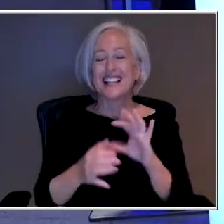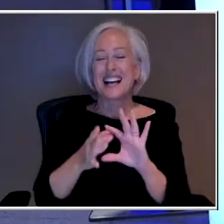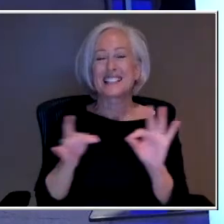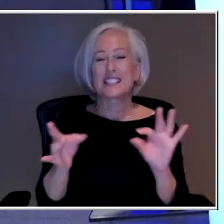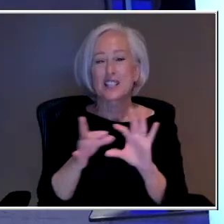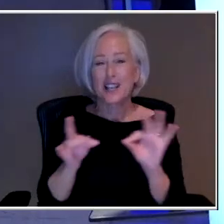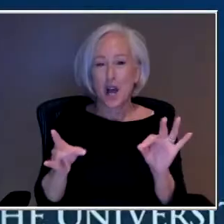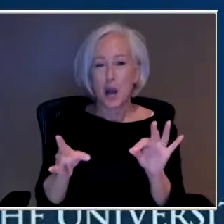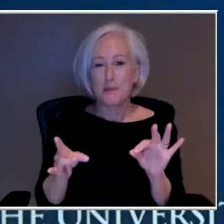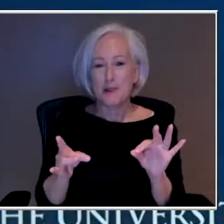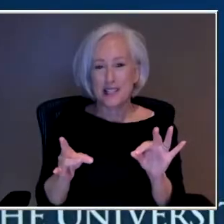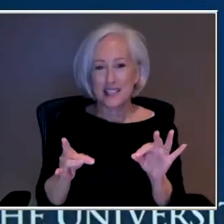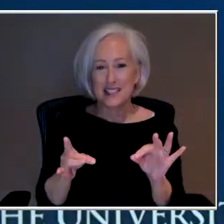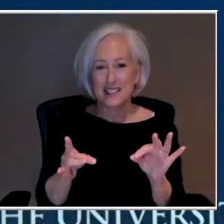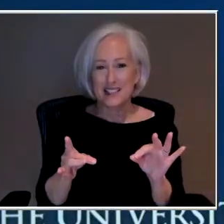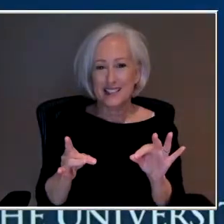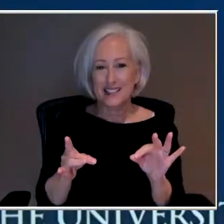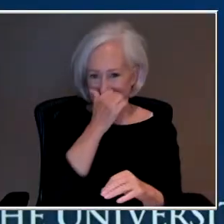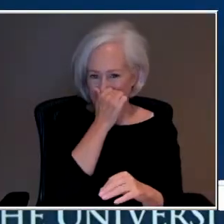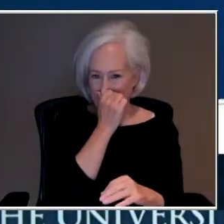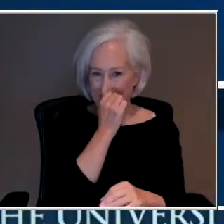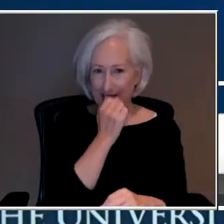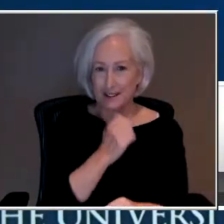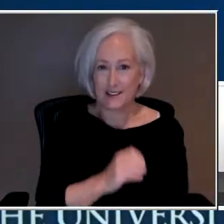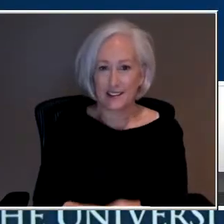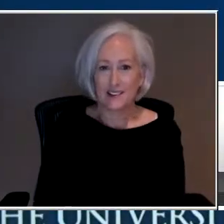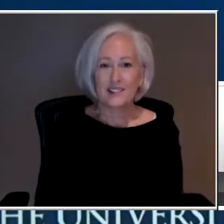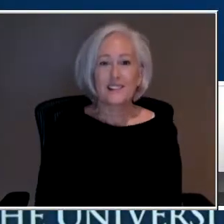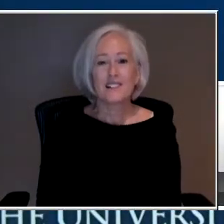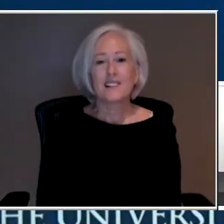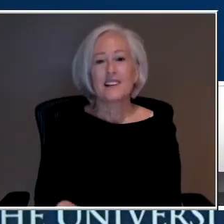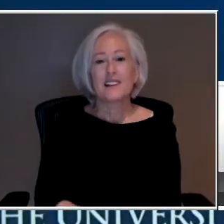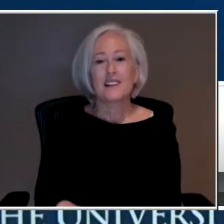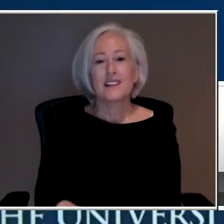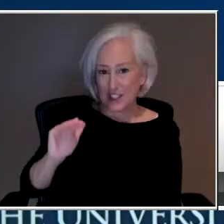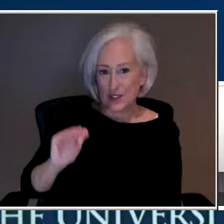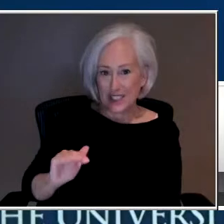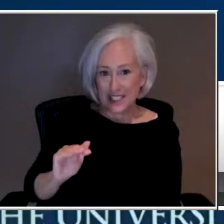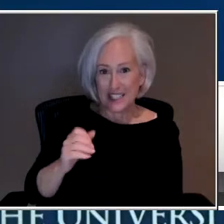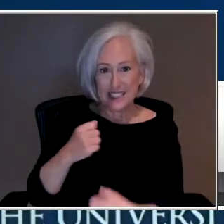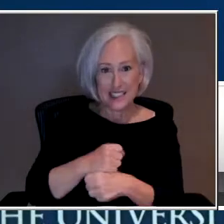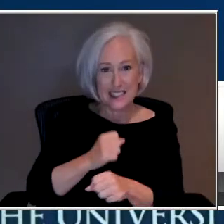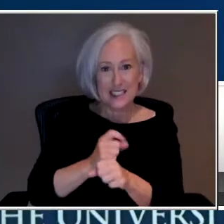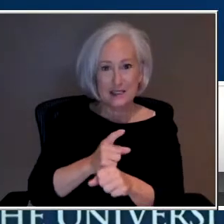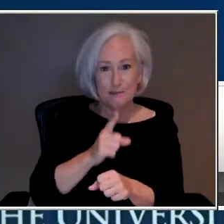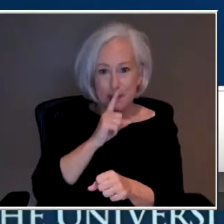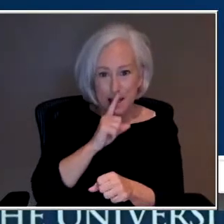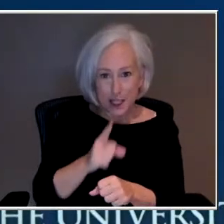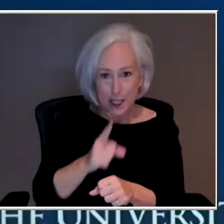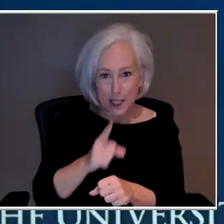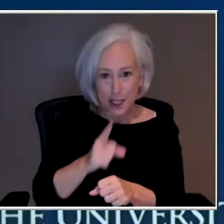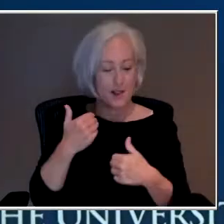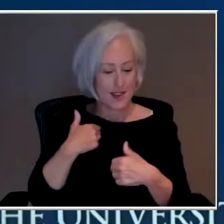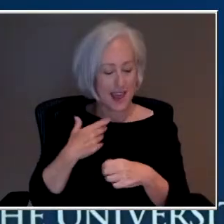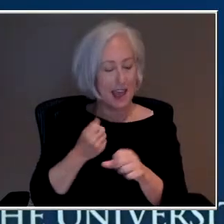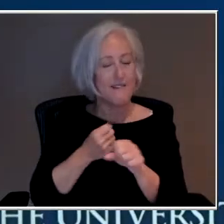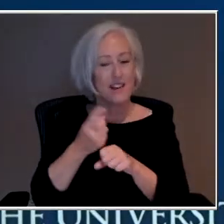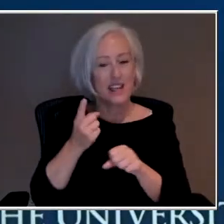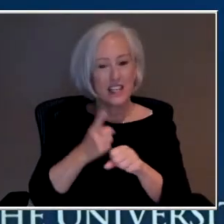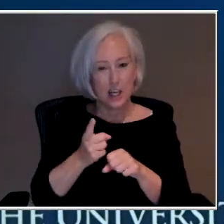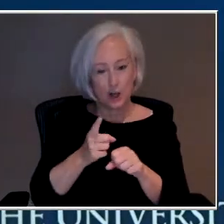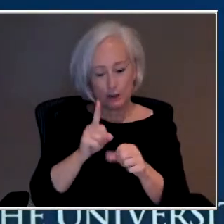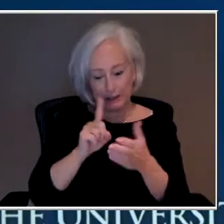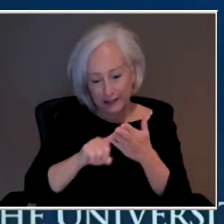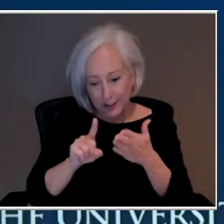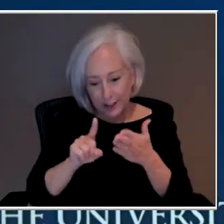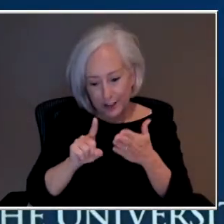importance of getting your eyes checked. And those little kids, making sure they're going to their pediatrician or at their school and getting those annual assessments to make sure we pick